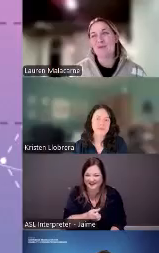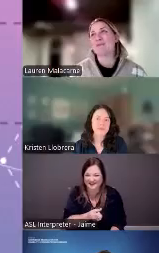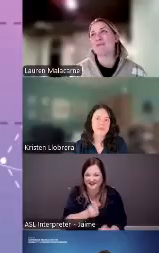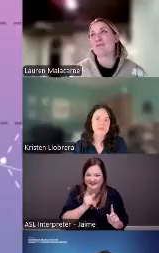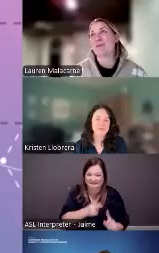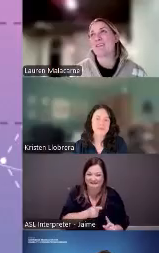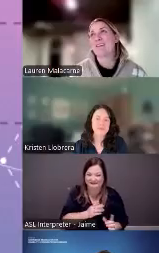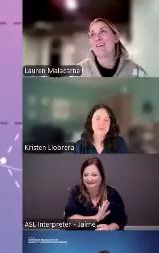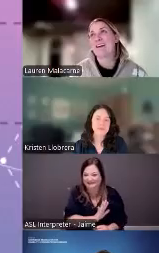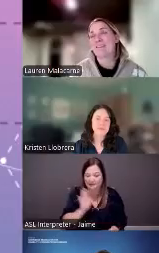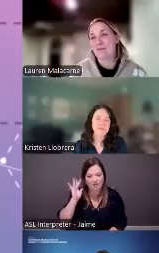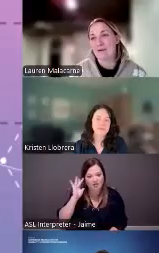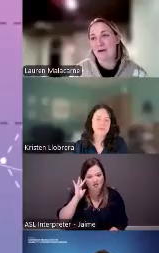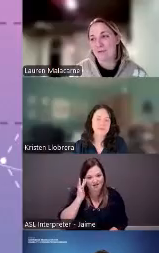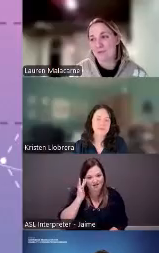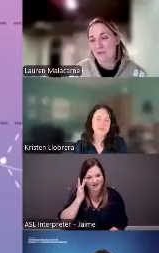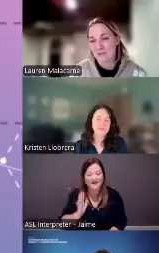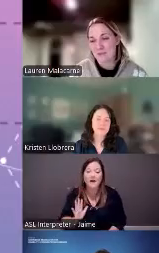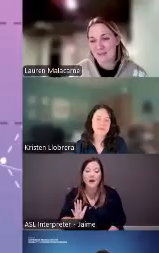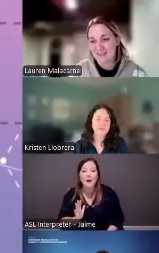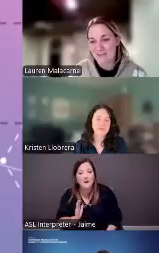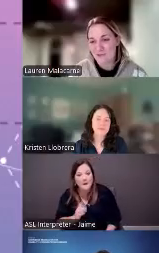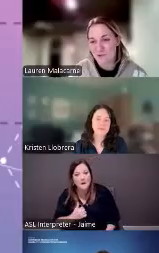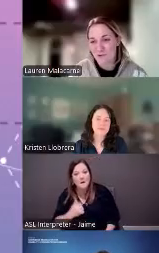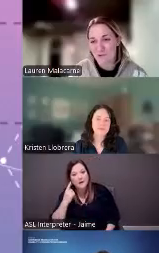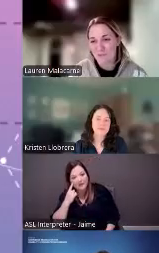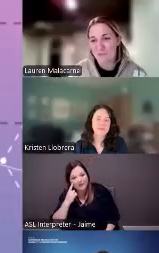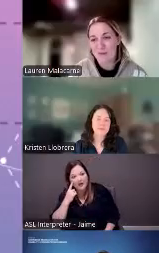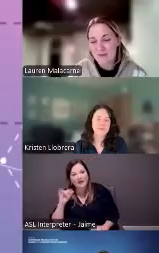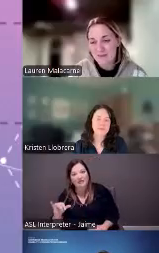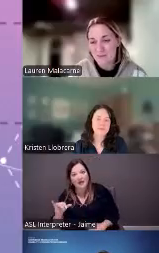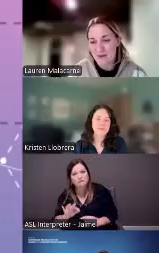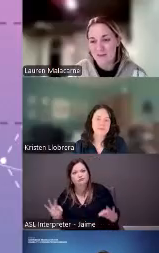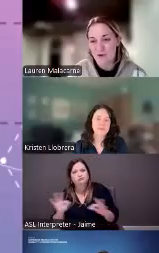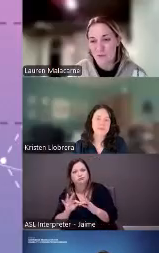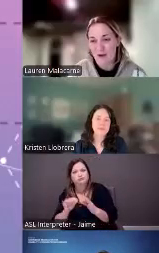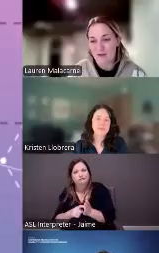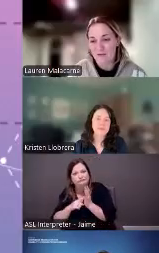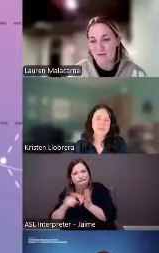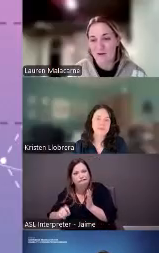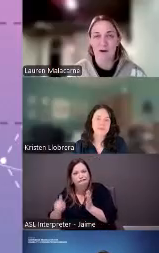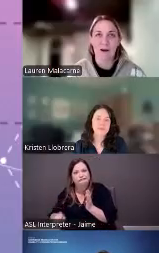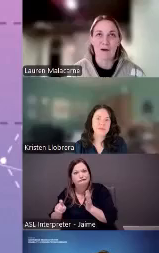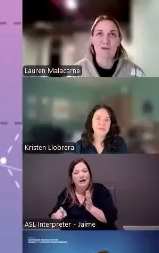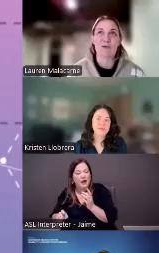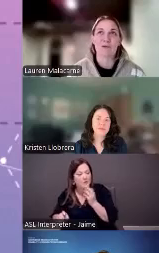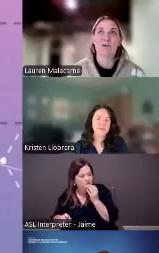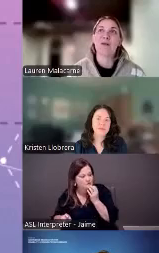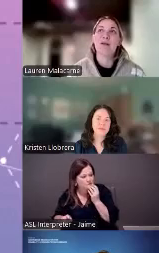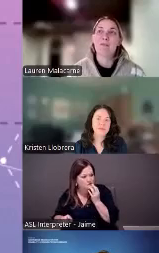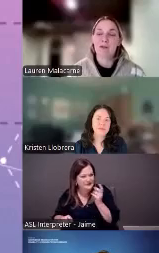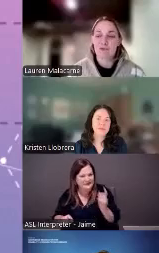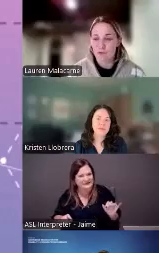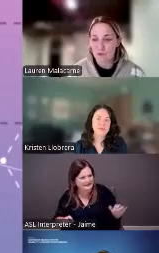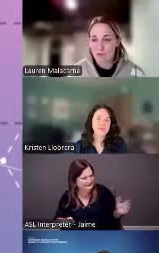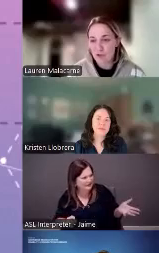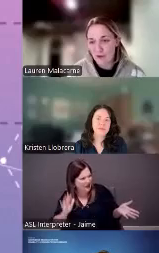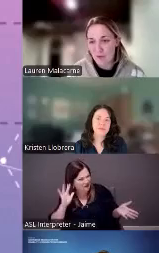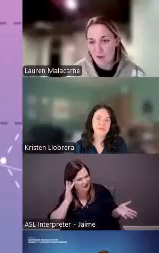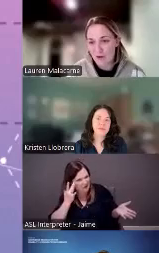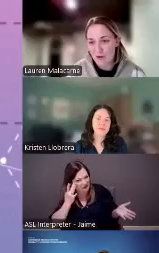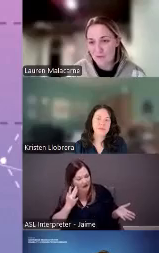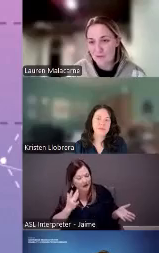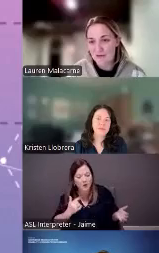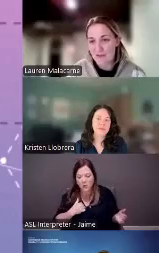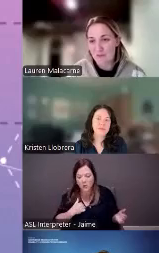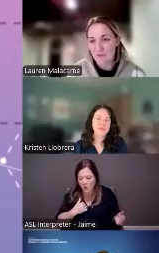to people. And so what I think we thought was going to be an essential piece, we had to go back and figure out how to make sure that we were checking